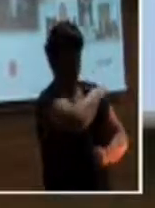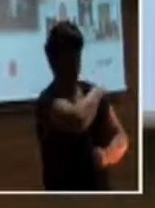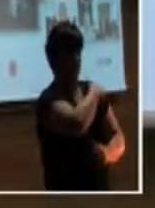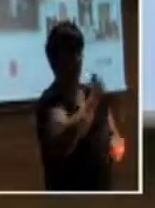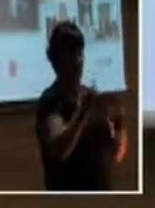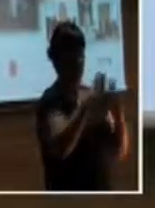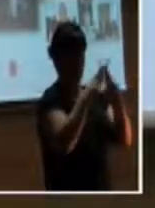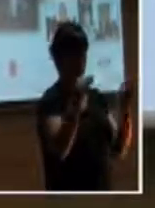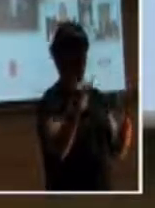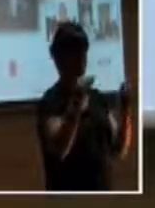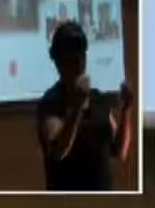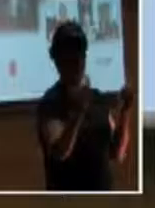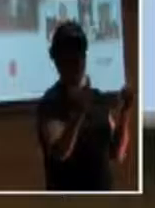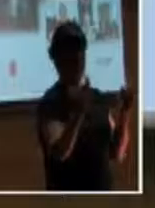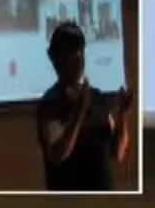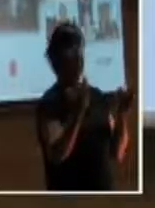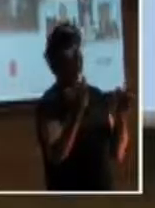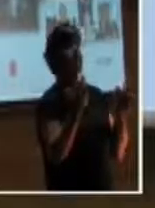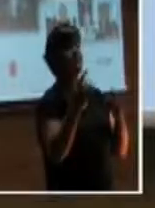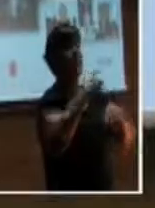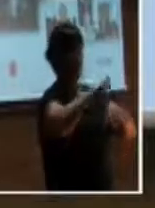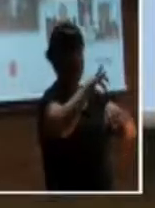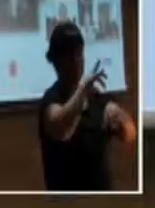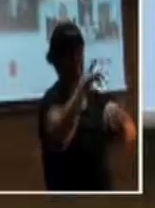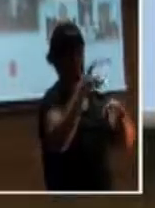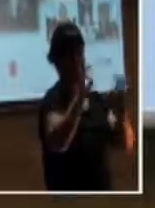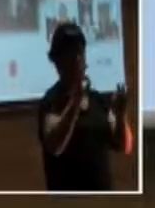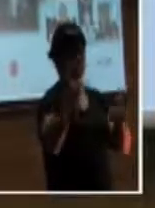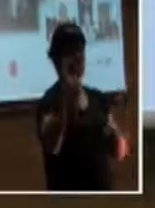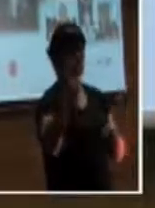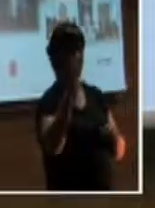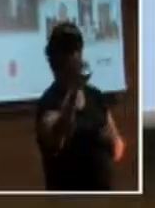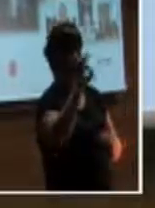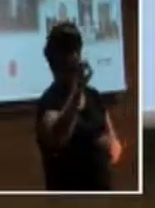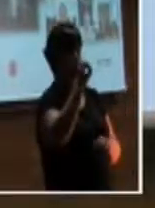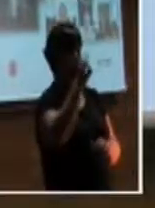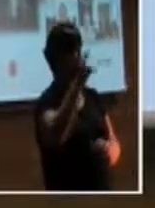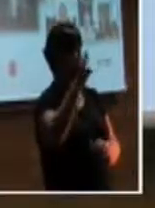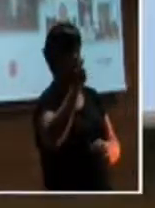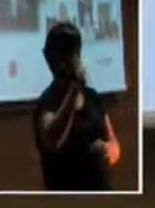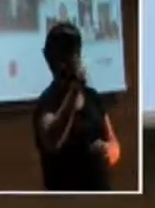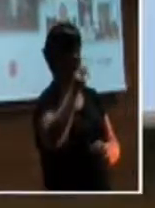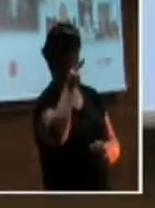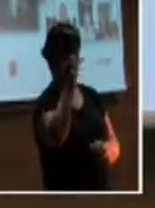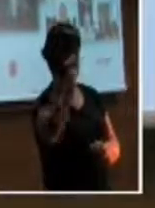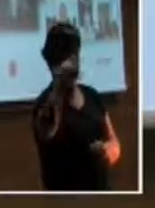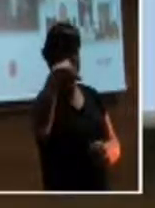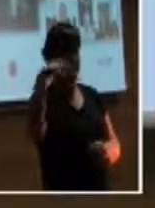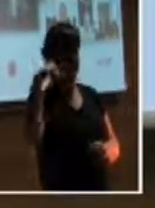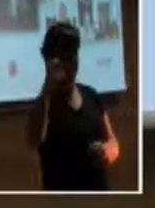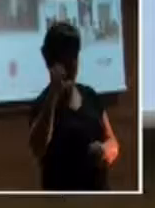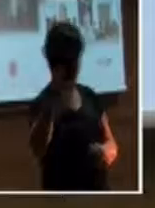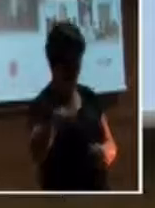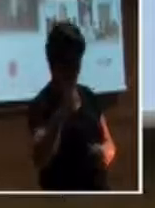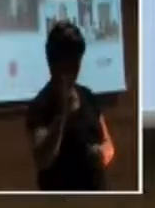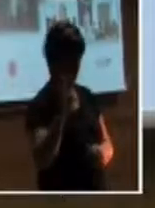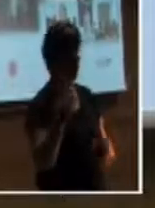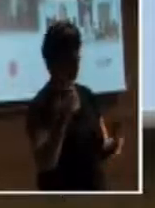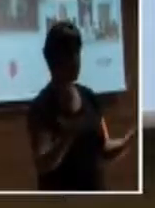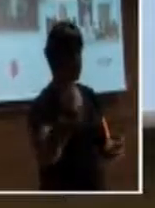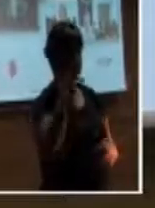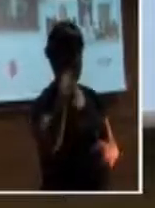starting an education for therapists, and I'm personally looking forward to